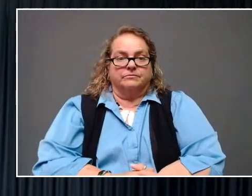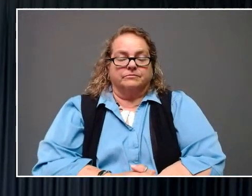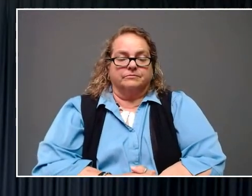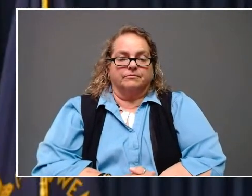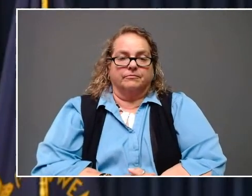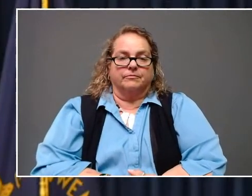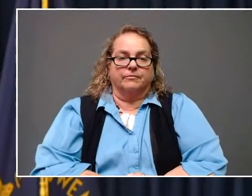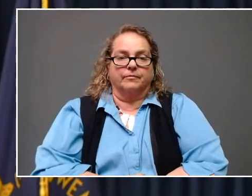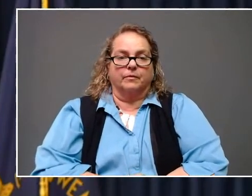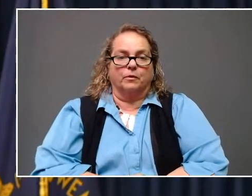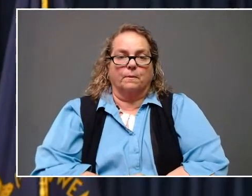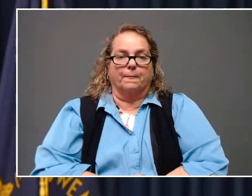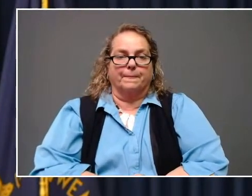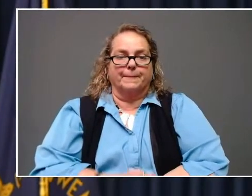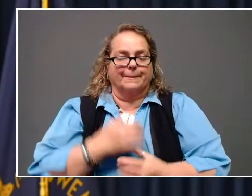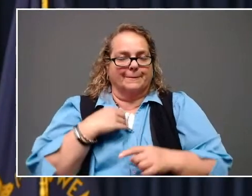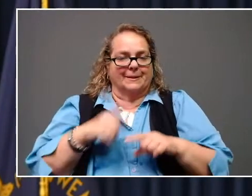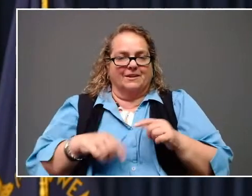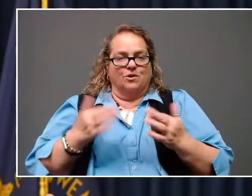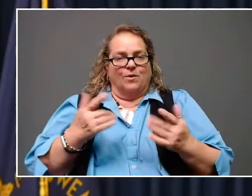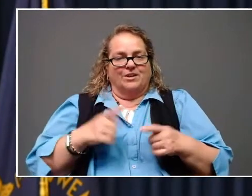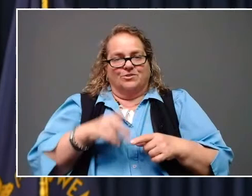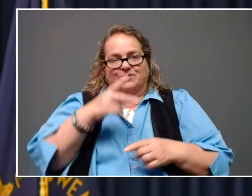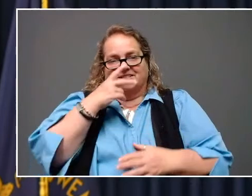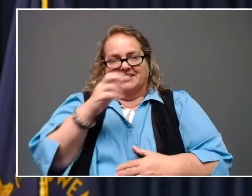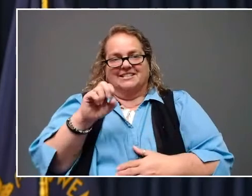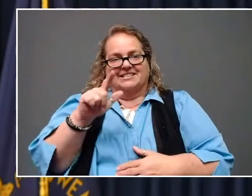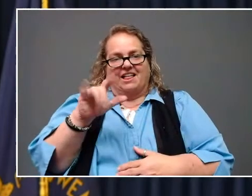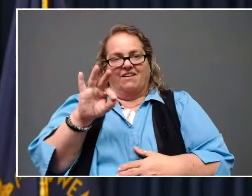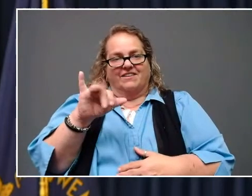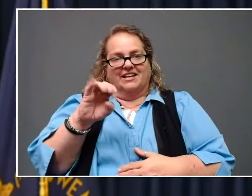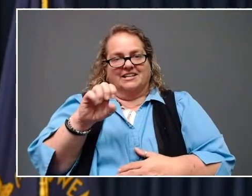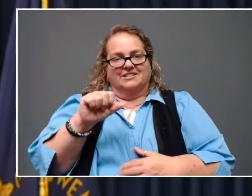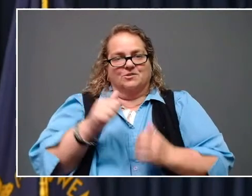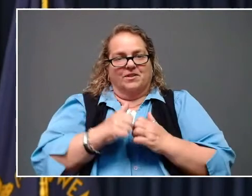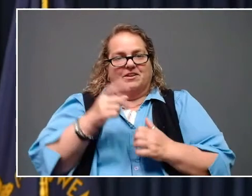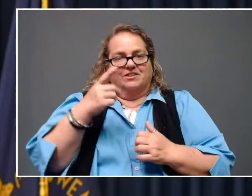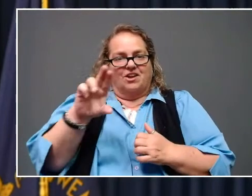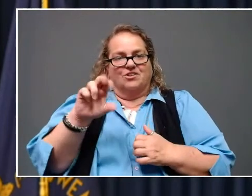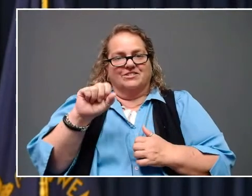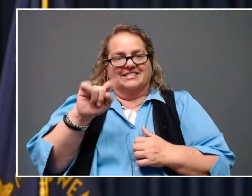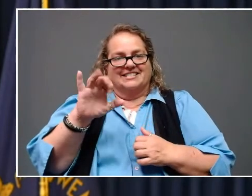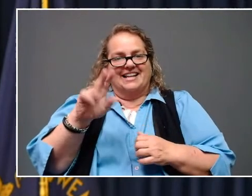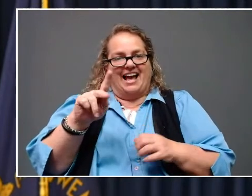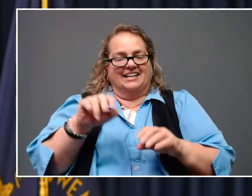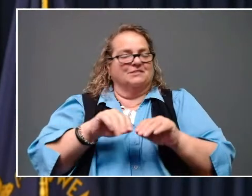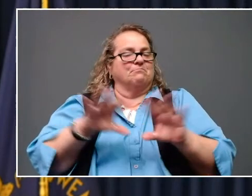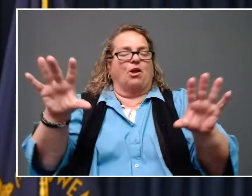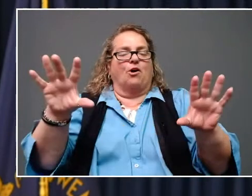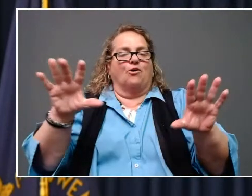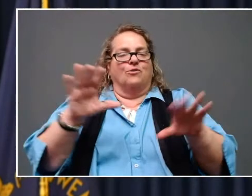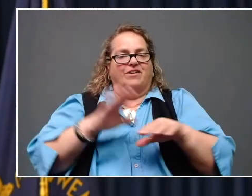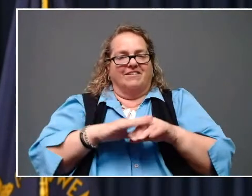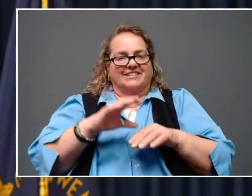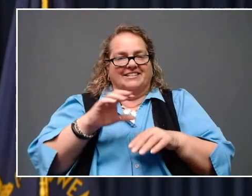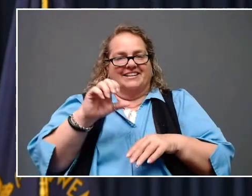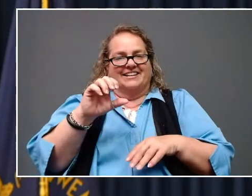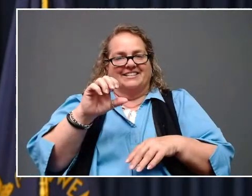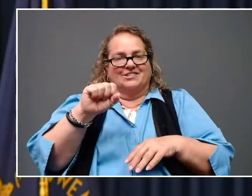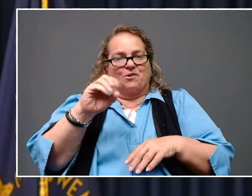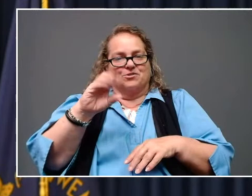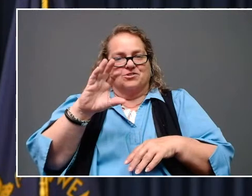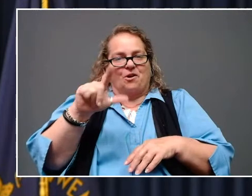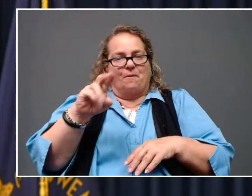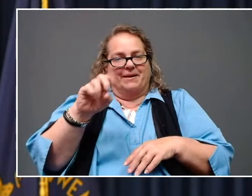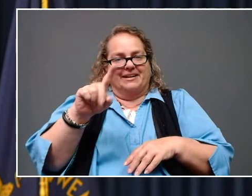I can't wait to see selfies with Dr. Stack explode on social media. Let me just, in all seriousness, say I